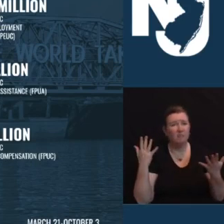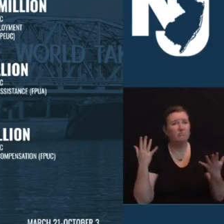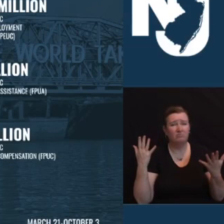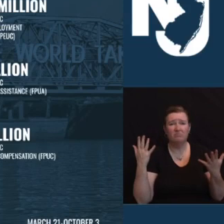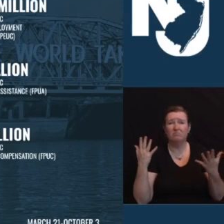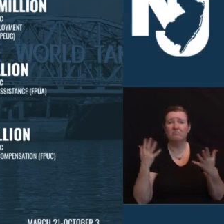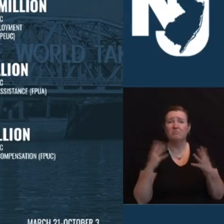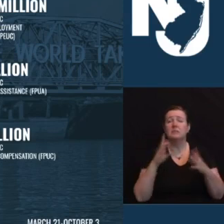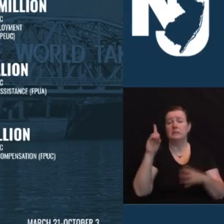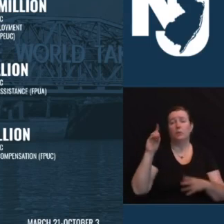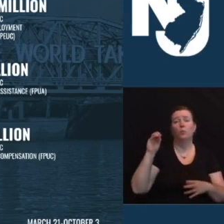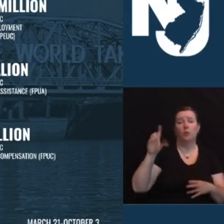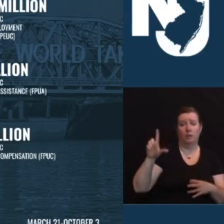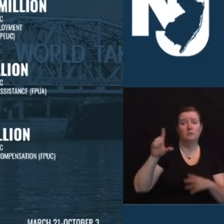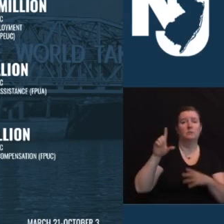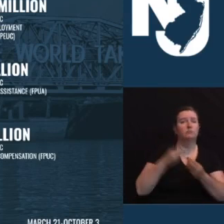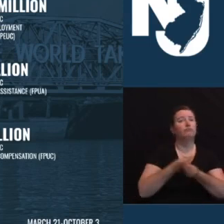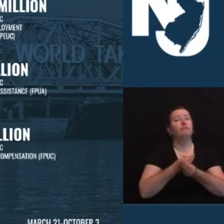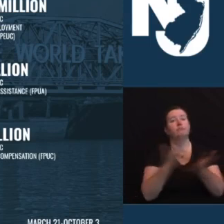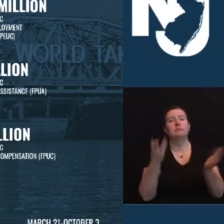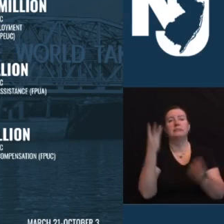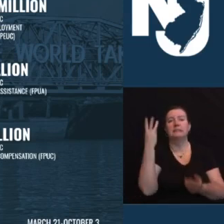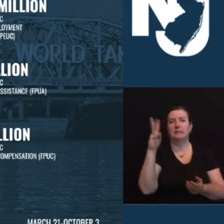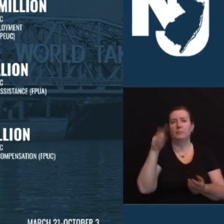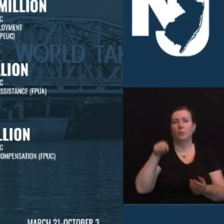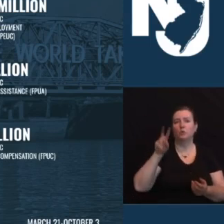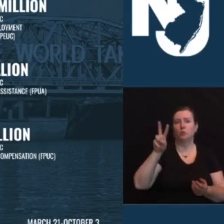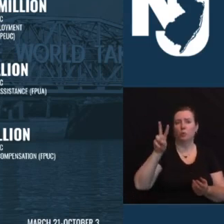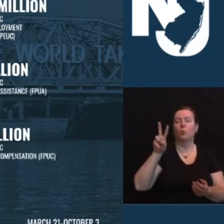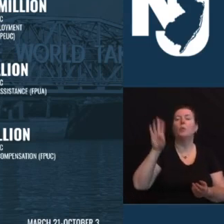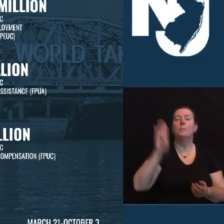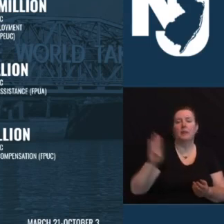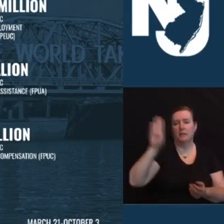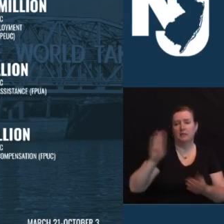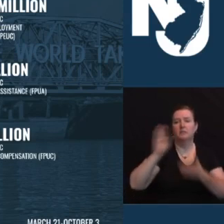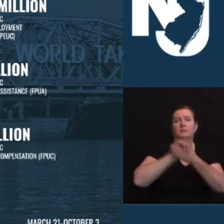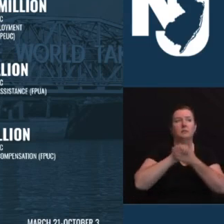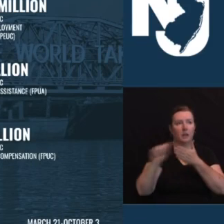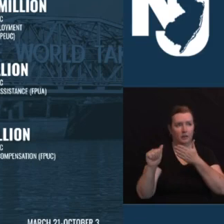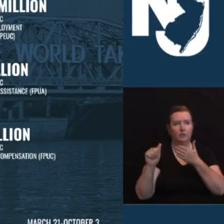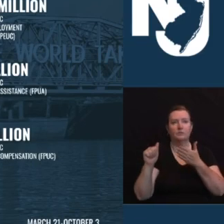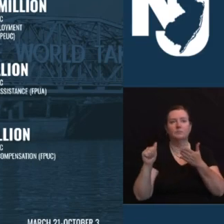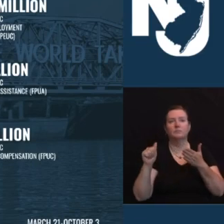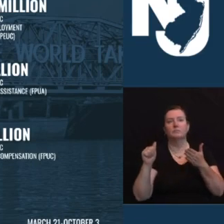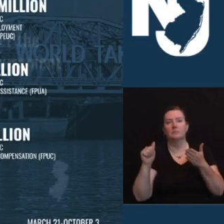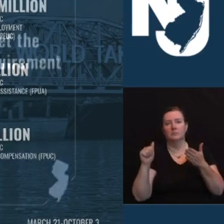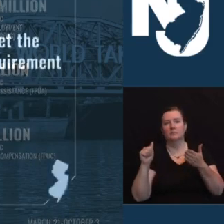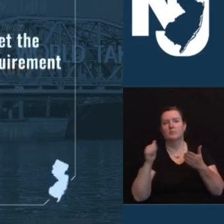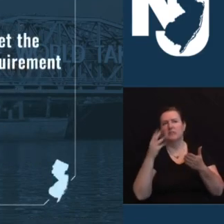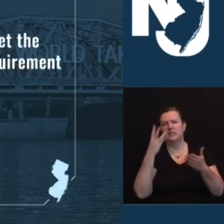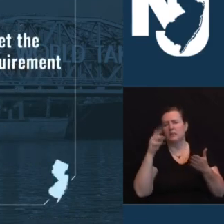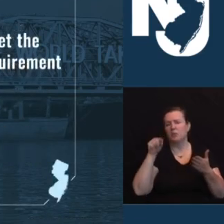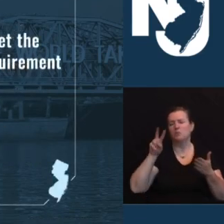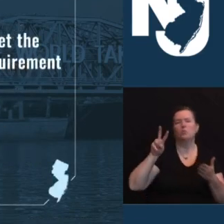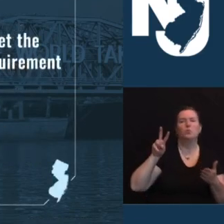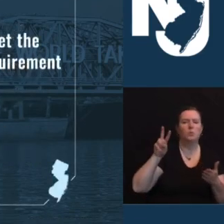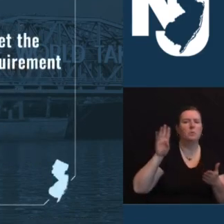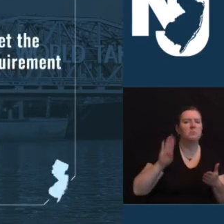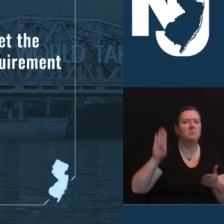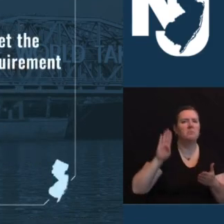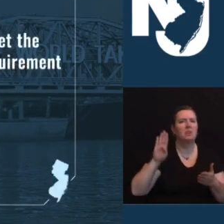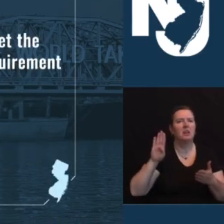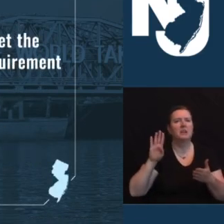Labor has released more than $16.2 billion in benefits. Roughly 96% of